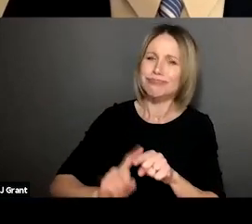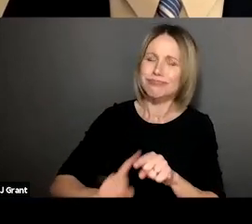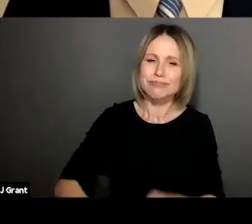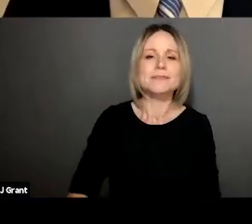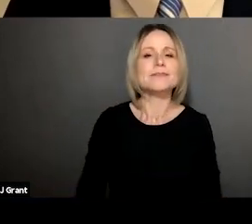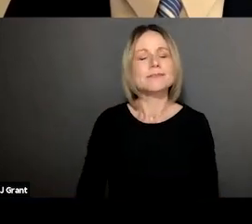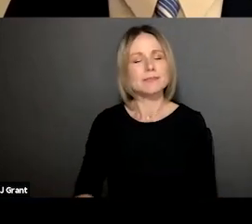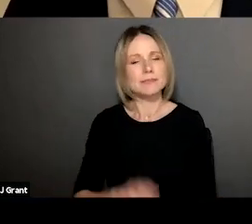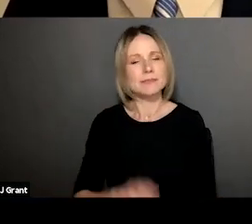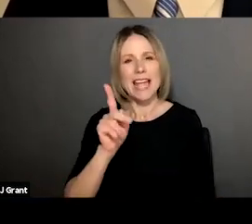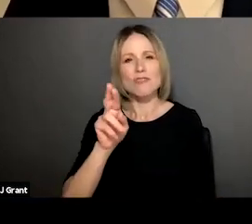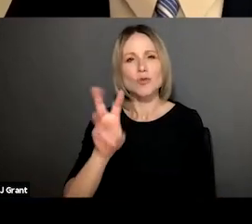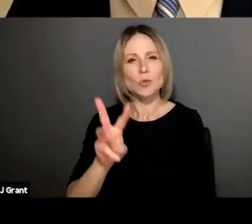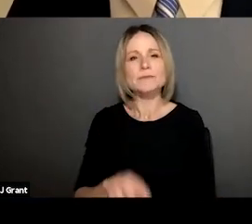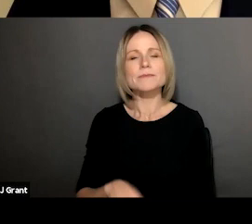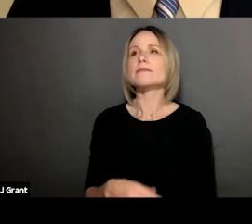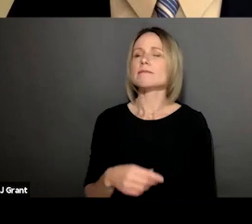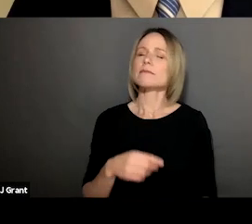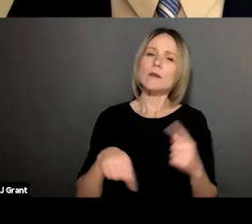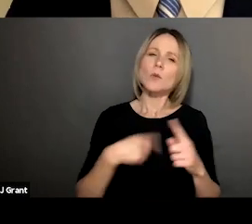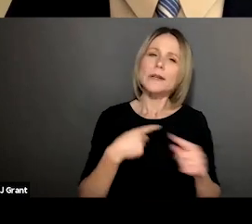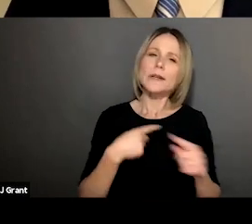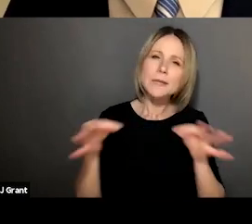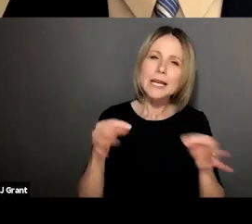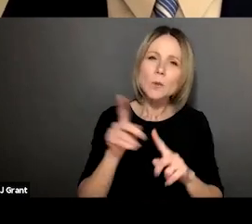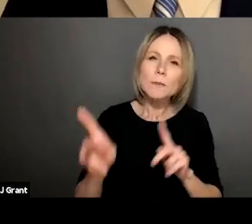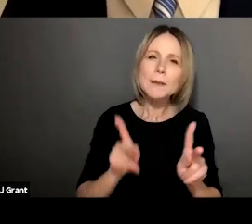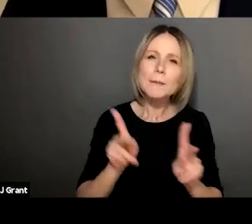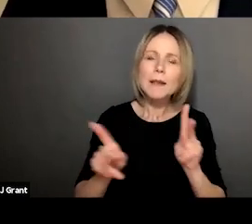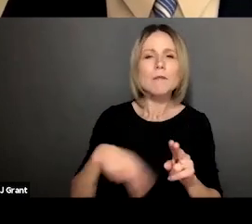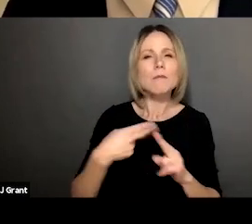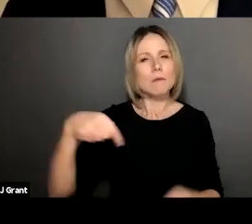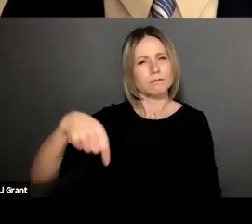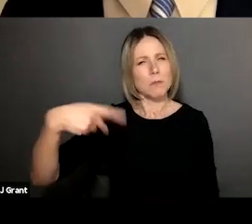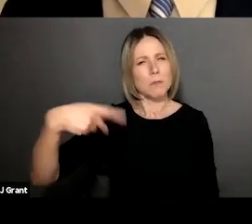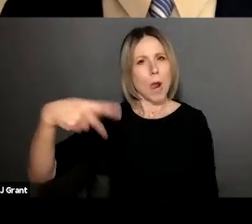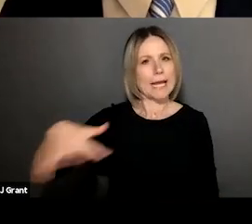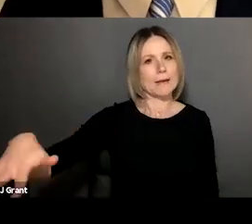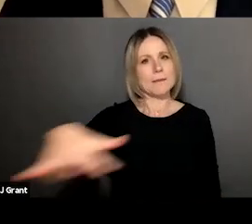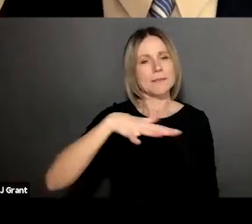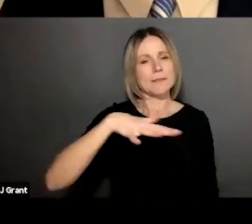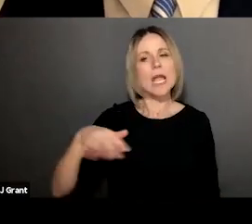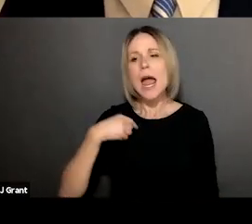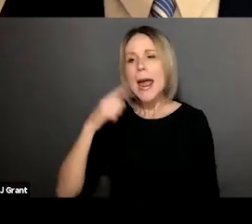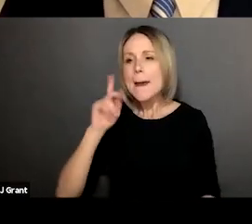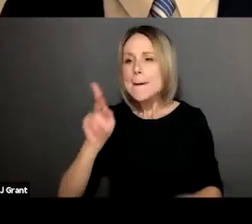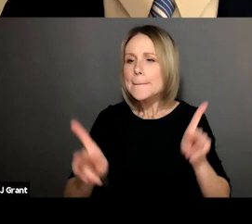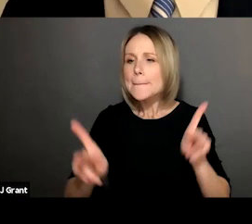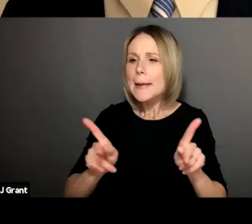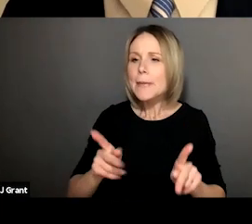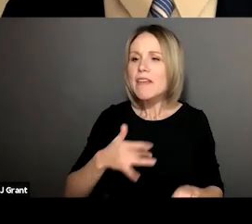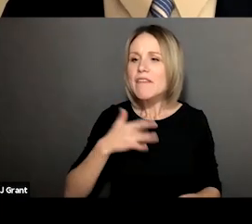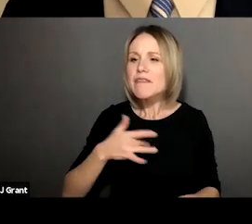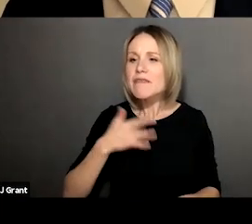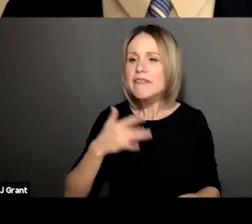Portland in particular, I think people are surprised that the food scene is as kind of as sophisticated as